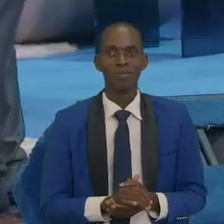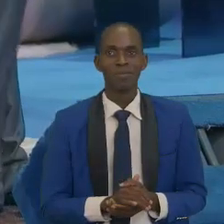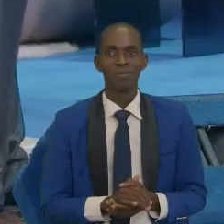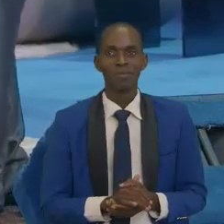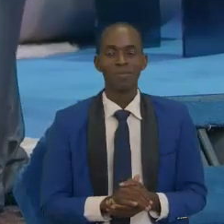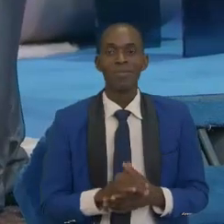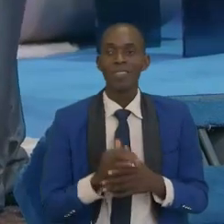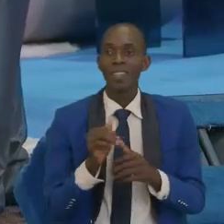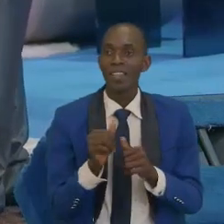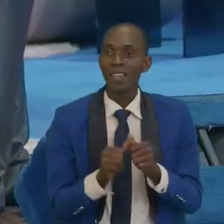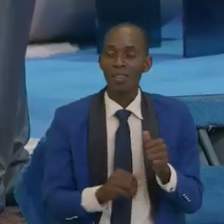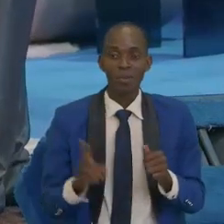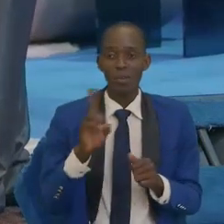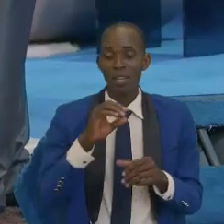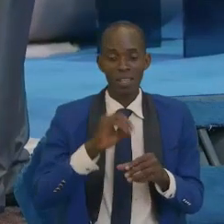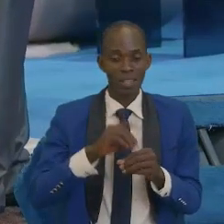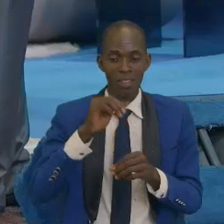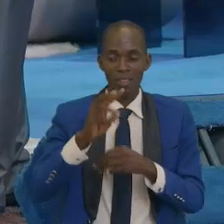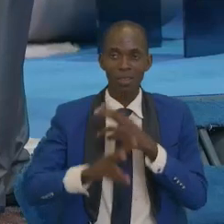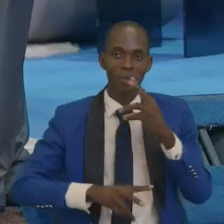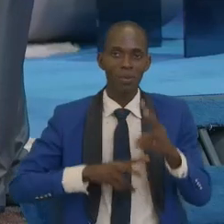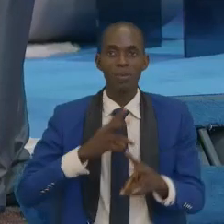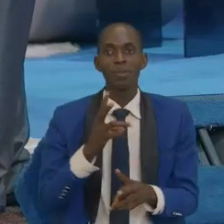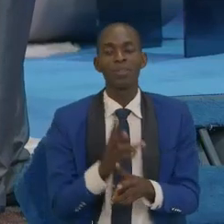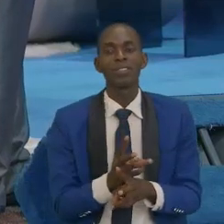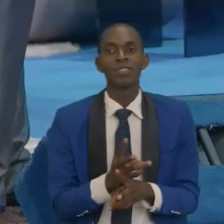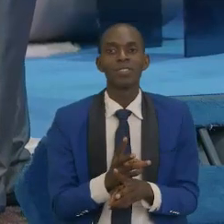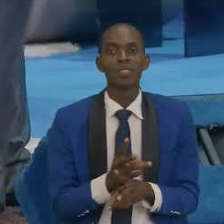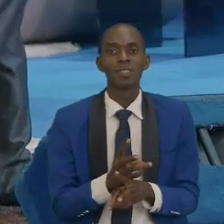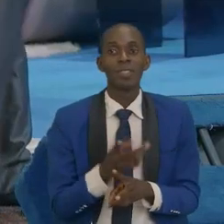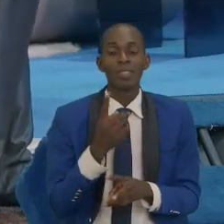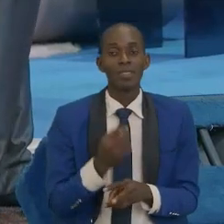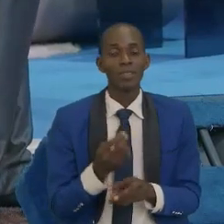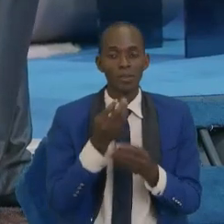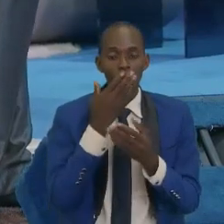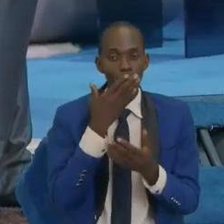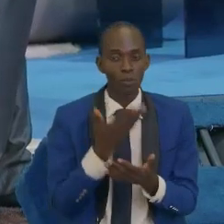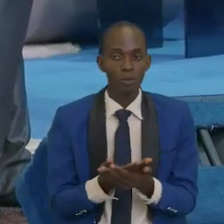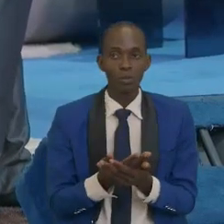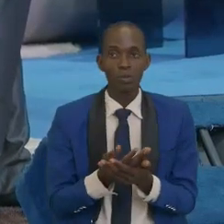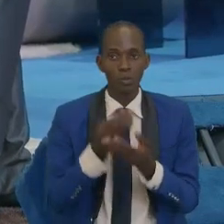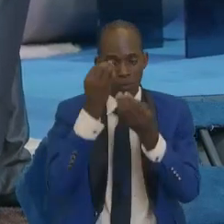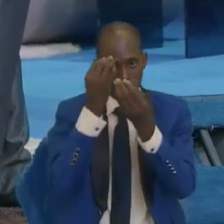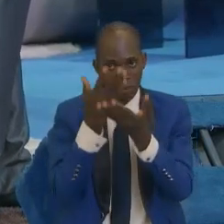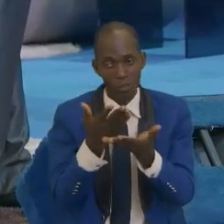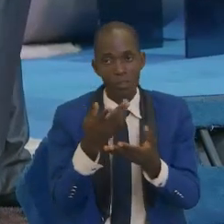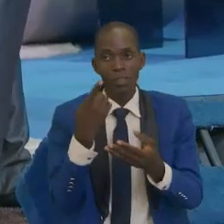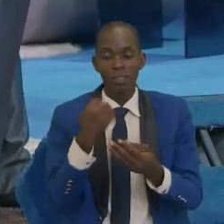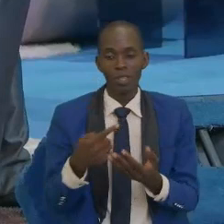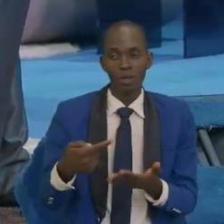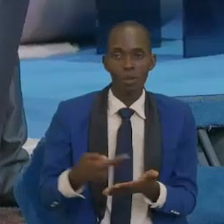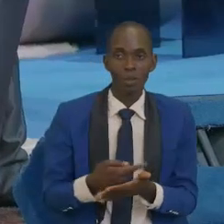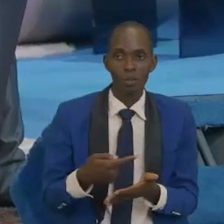Everywhere in the world, the good news, the gospel,